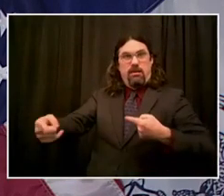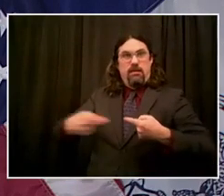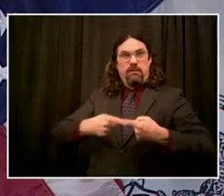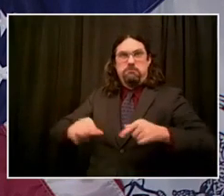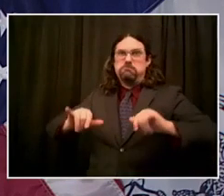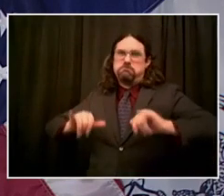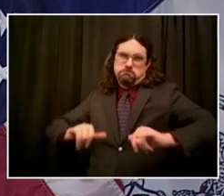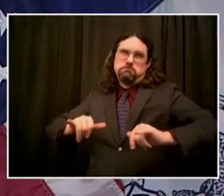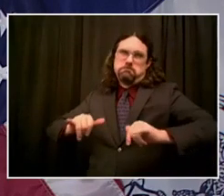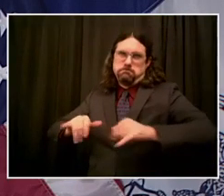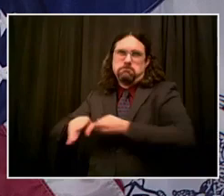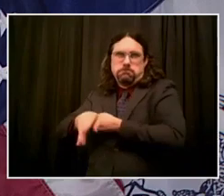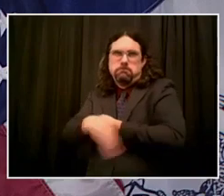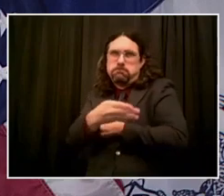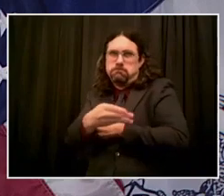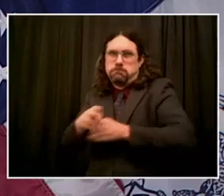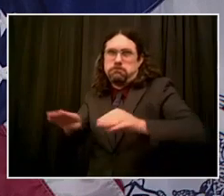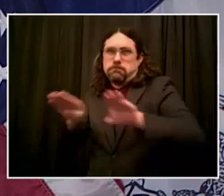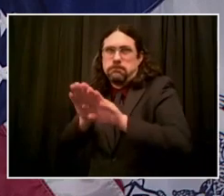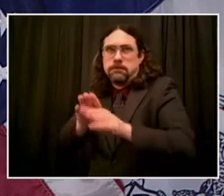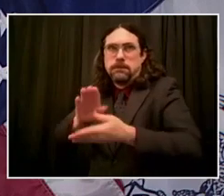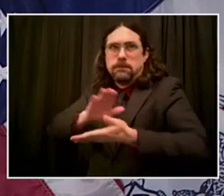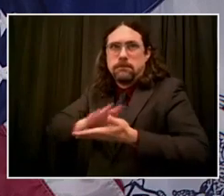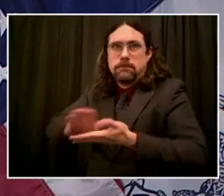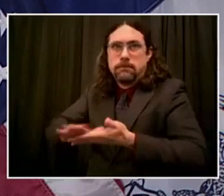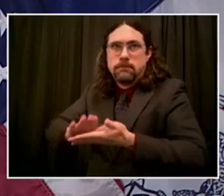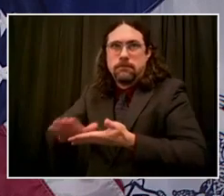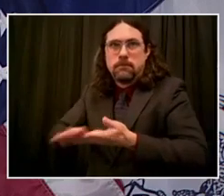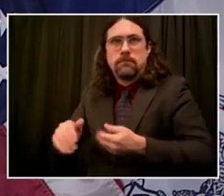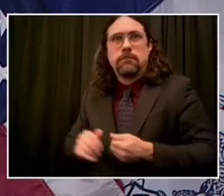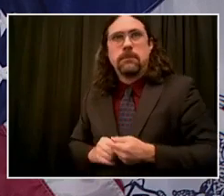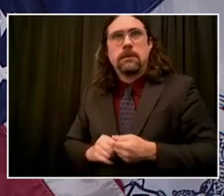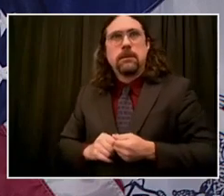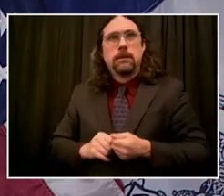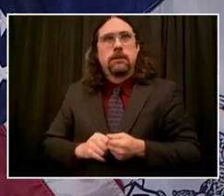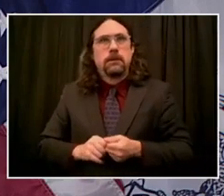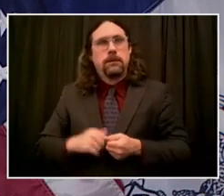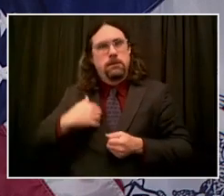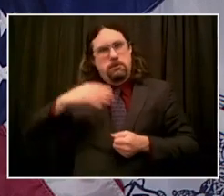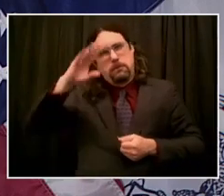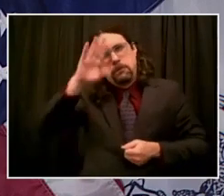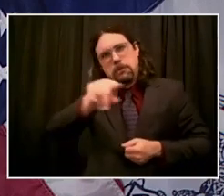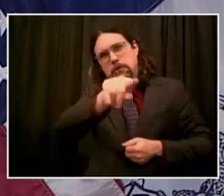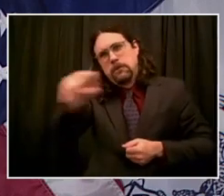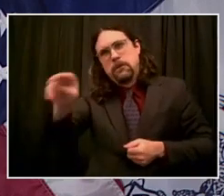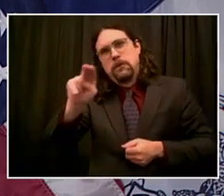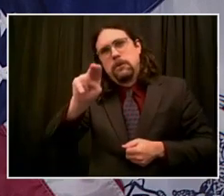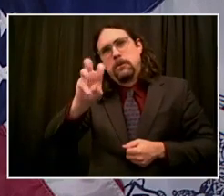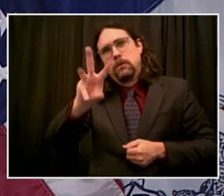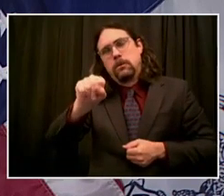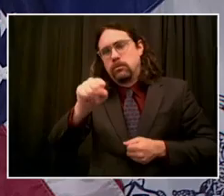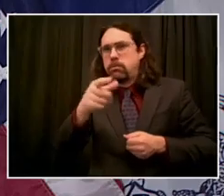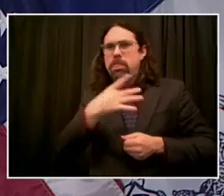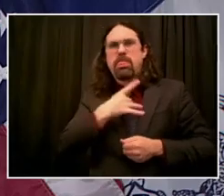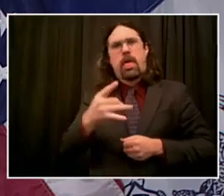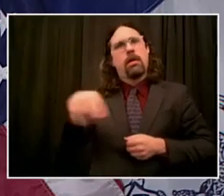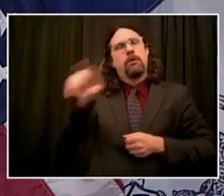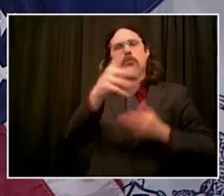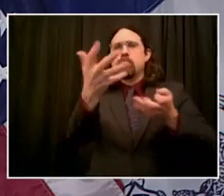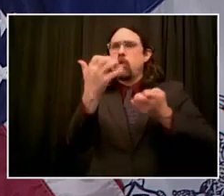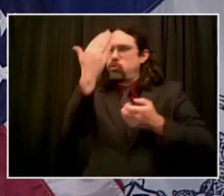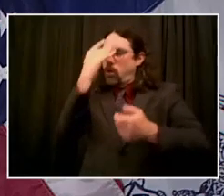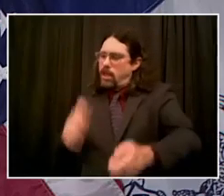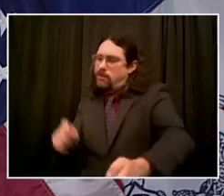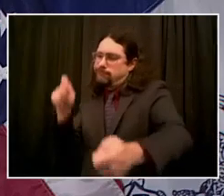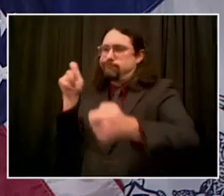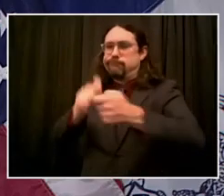challenging adversary in this disease, and we're dealing with an ever-changing situation. So I can't give you the exact date, but I can tell you when